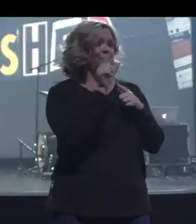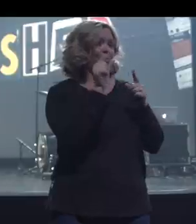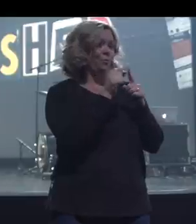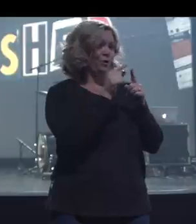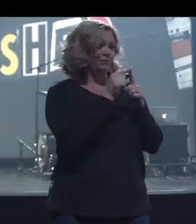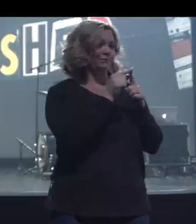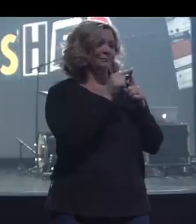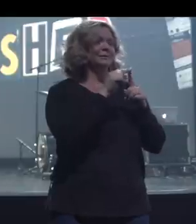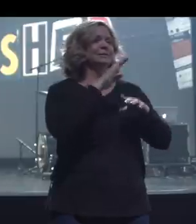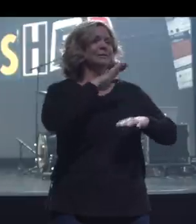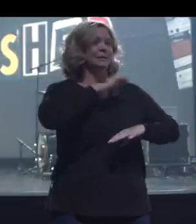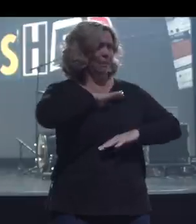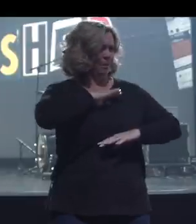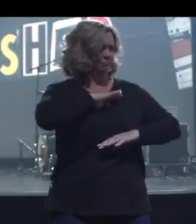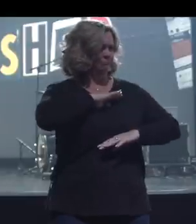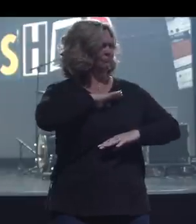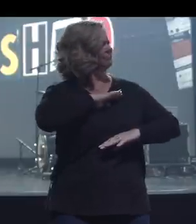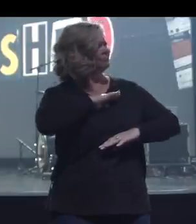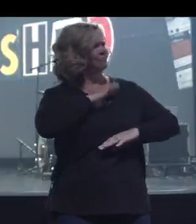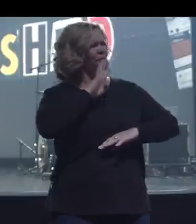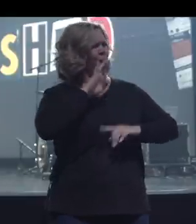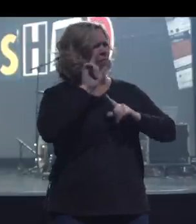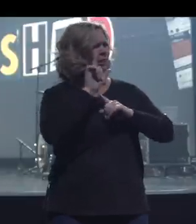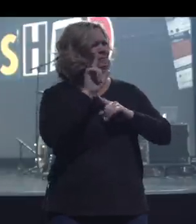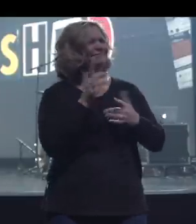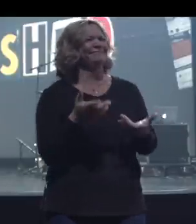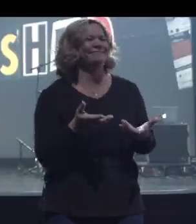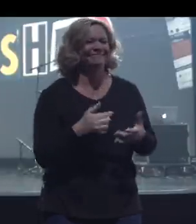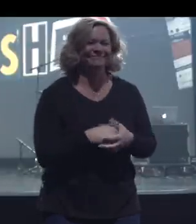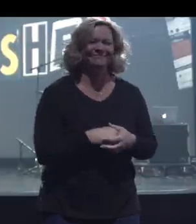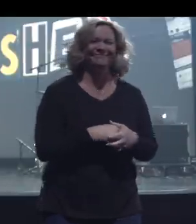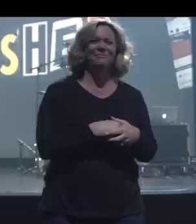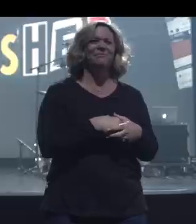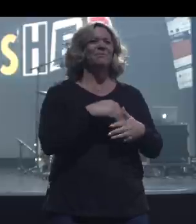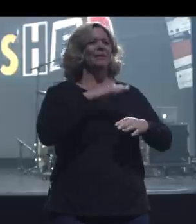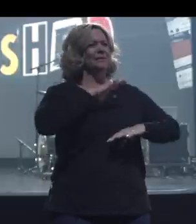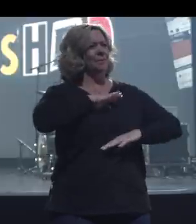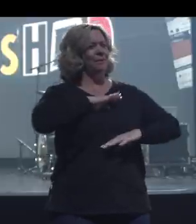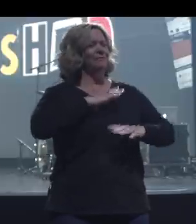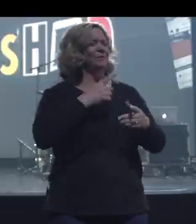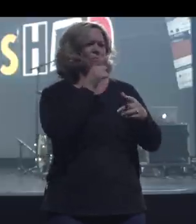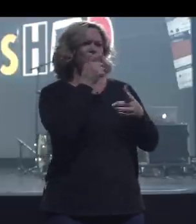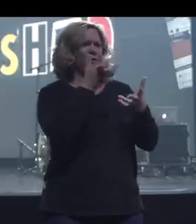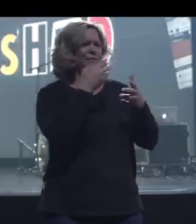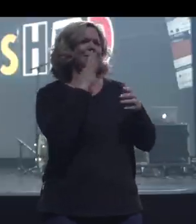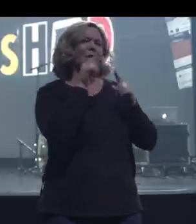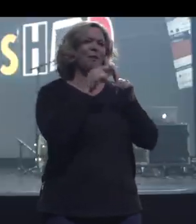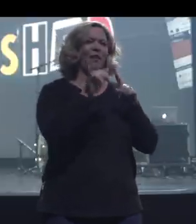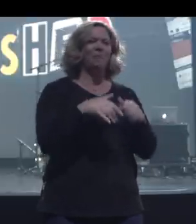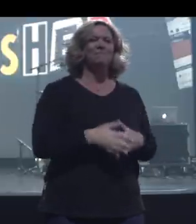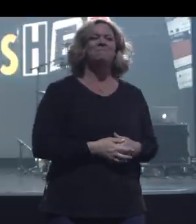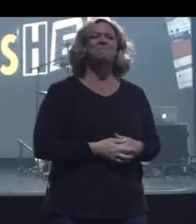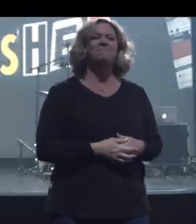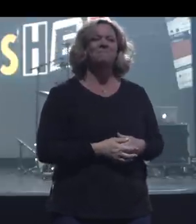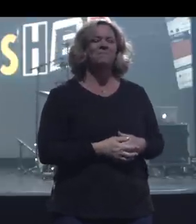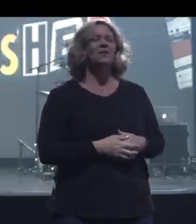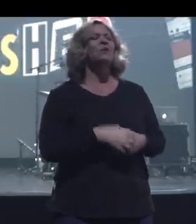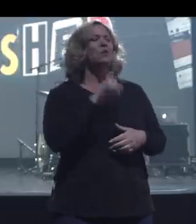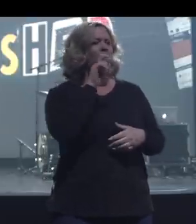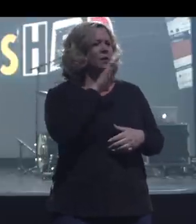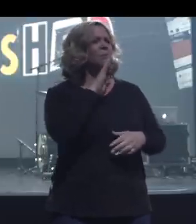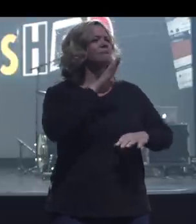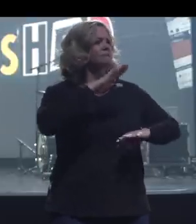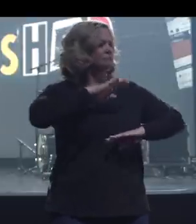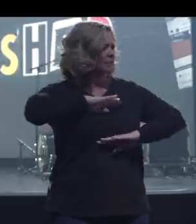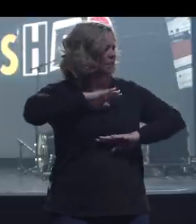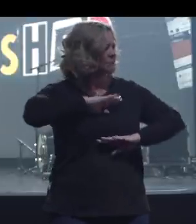contentment. We have to, I mean, it's like, yeah, who wants to talk about that? We have to learn to be content